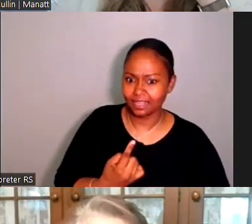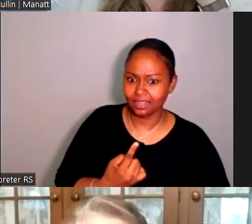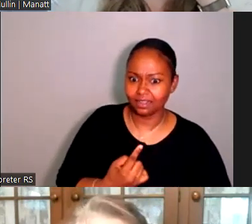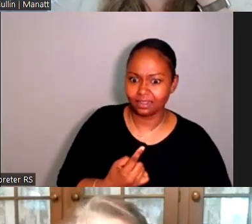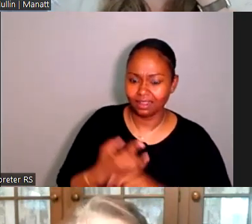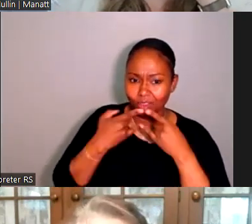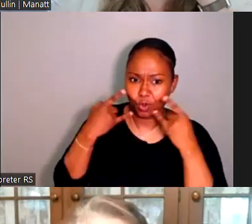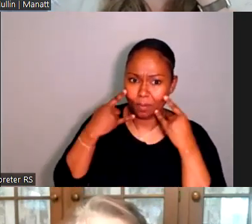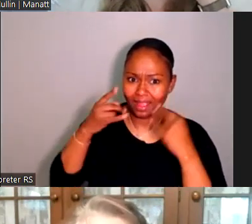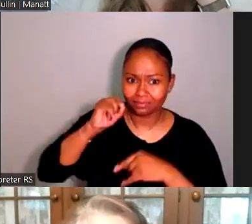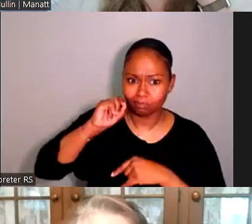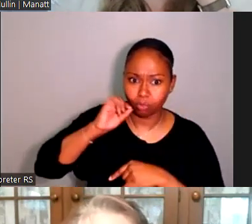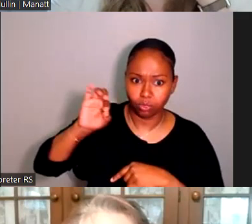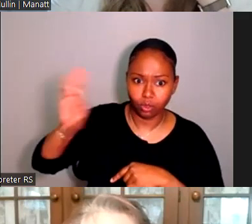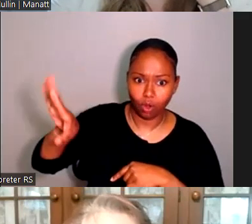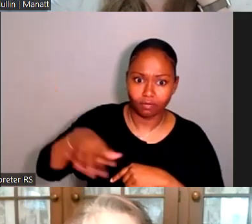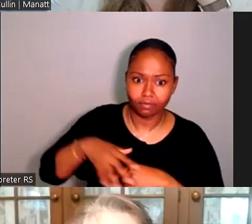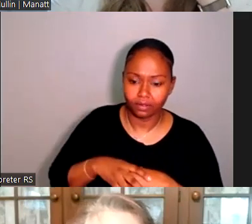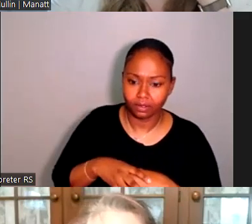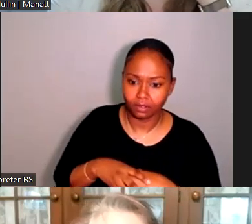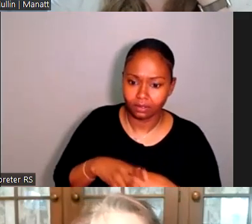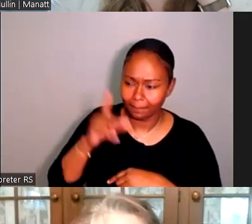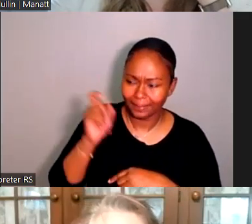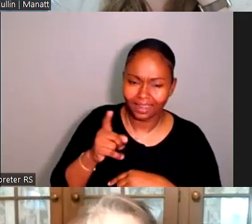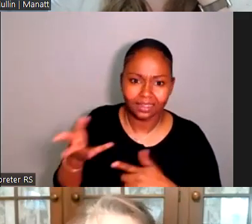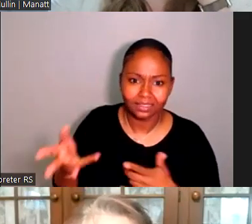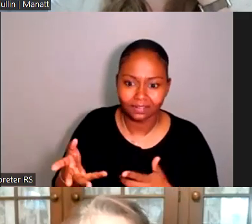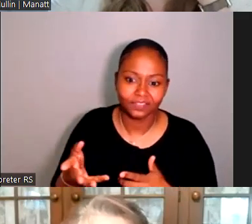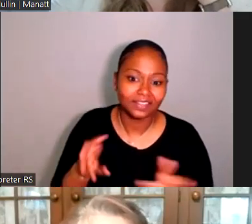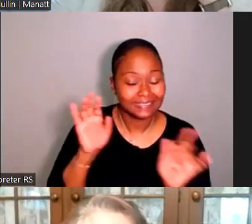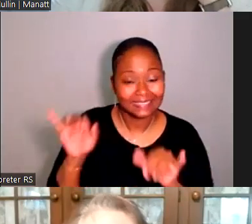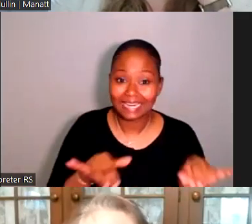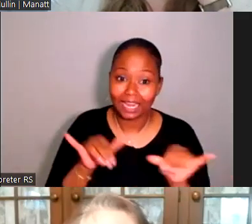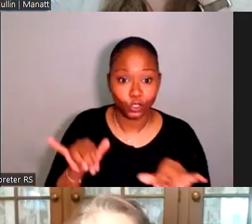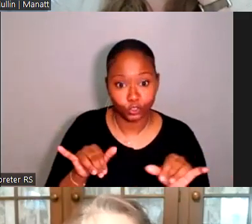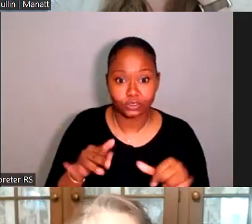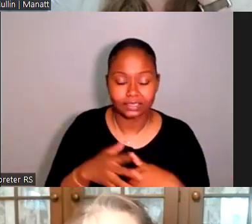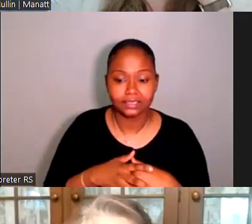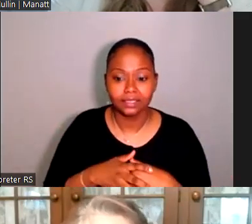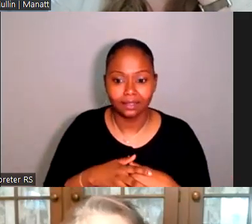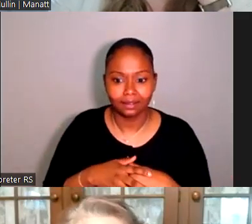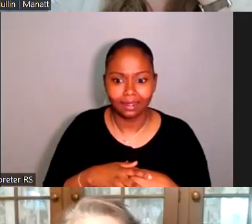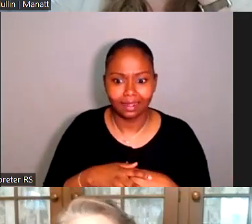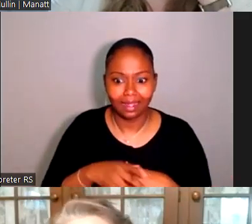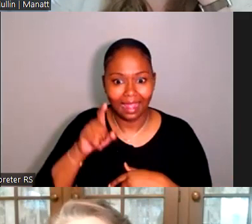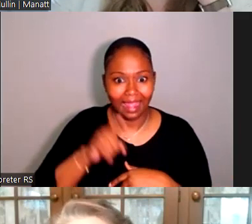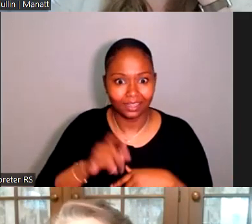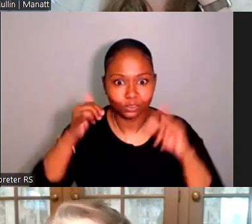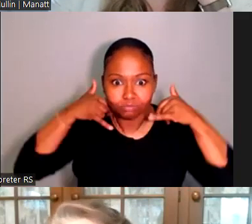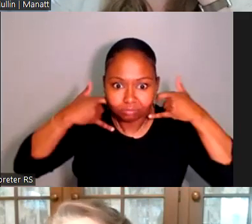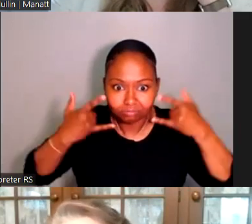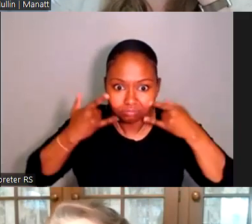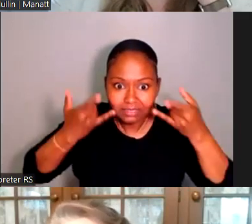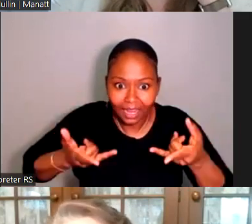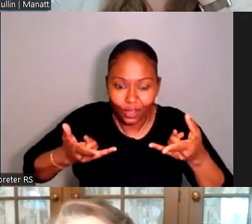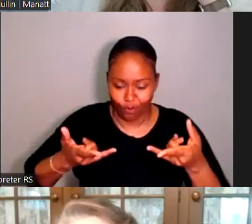out. And because of the standards that were in place, I had to throw out this really